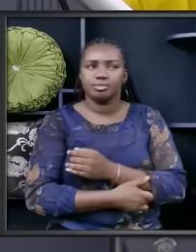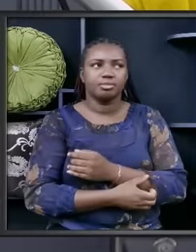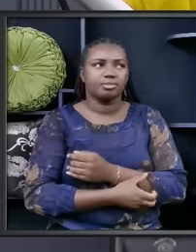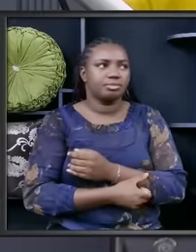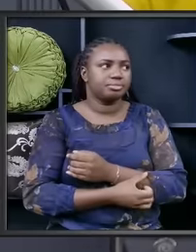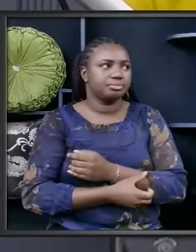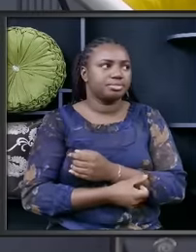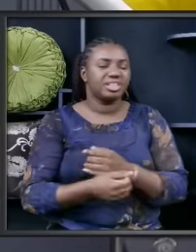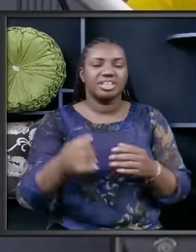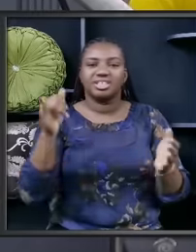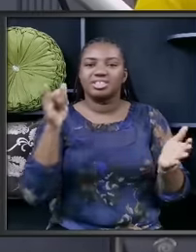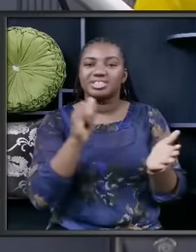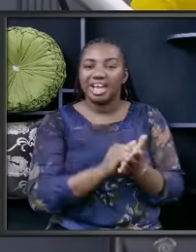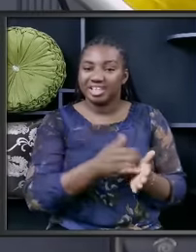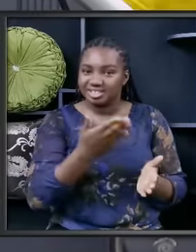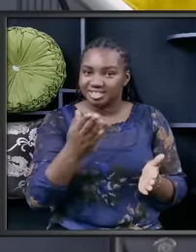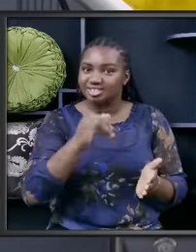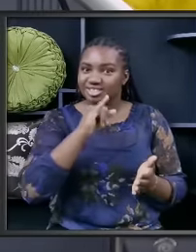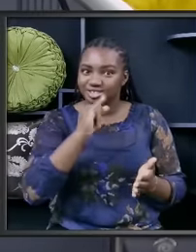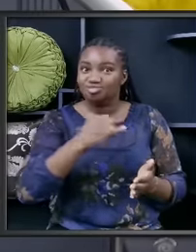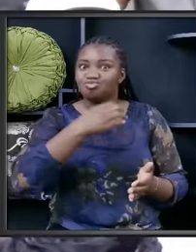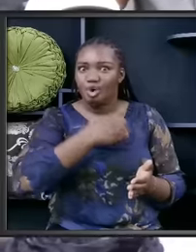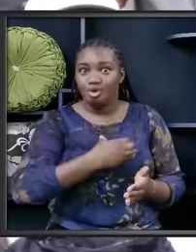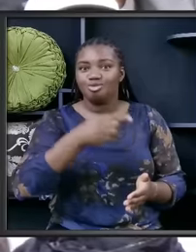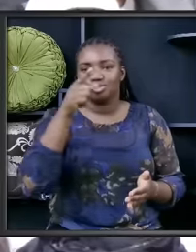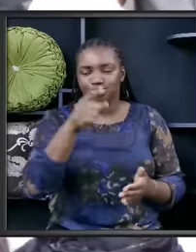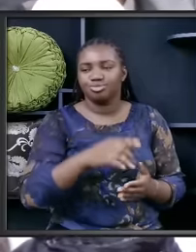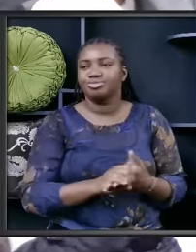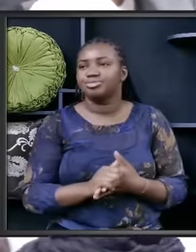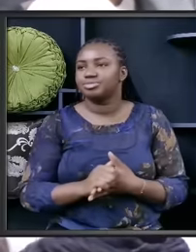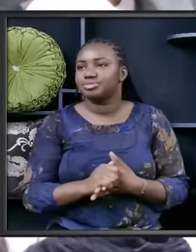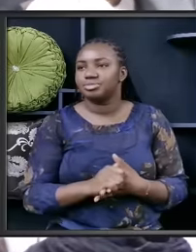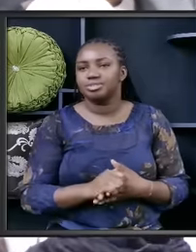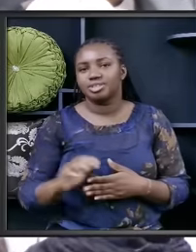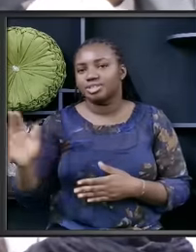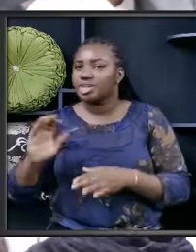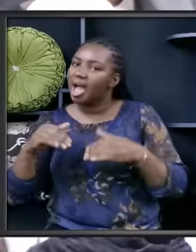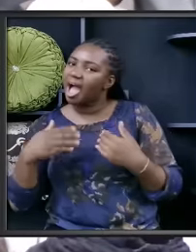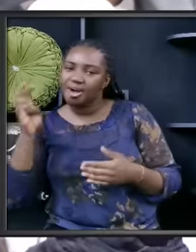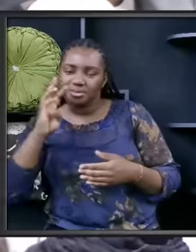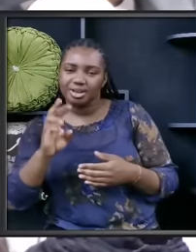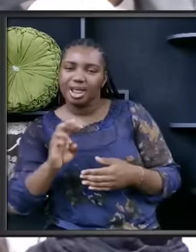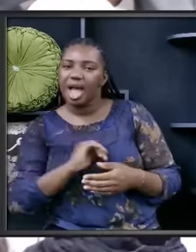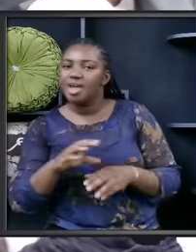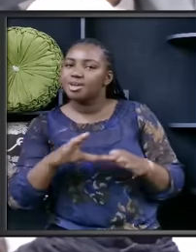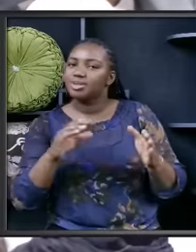Now that thing the hungry. Continue. Ordinary person, how I go do them now?